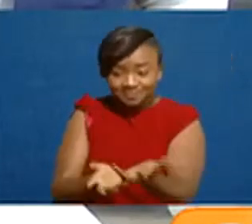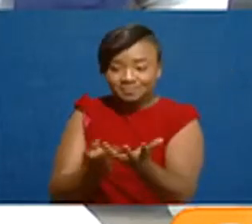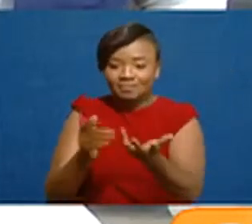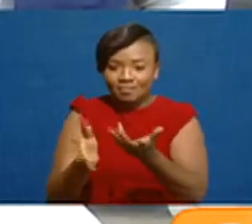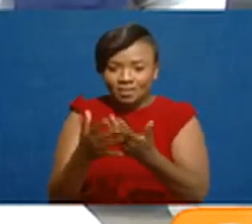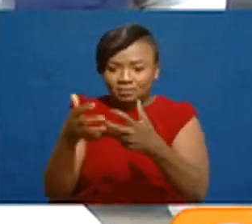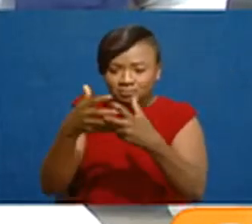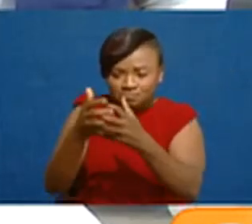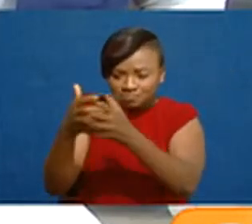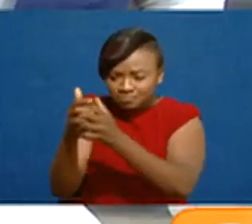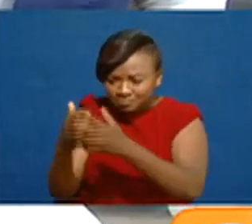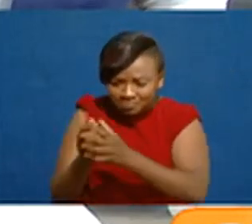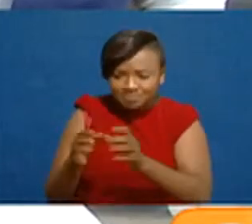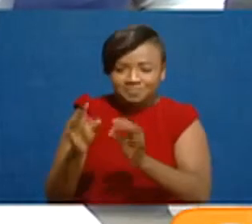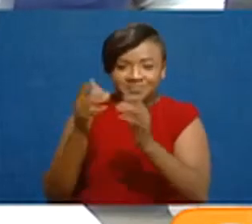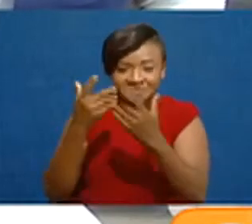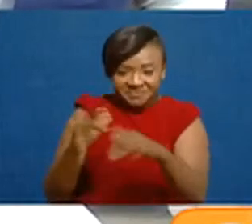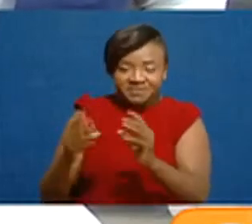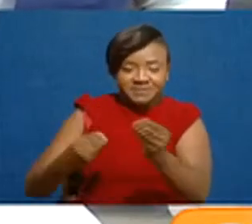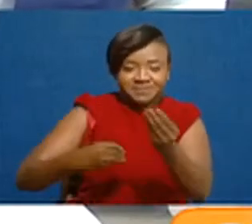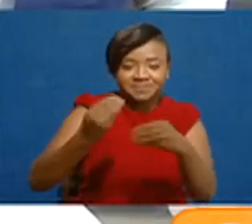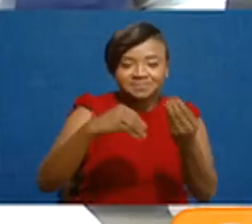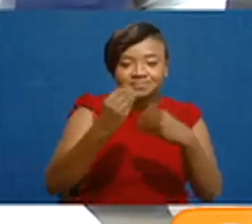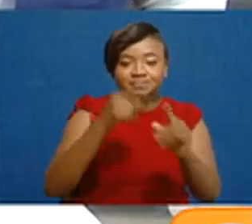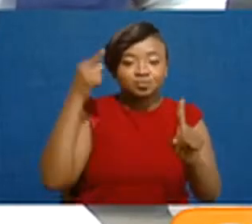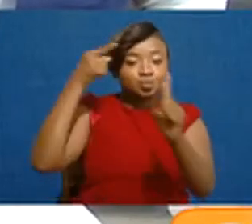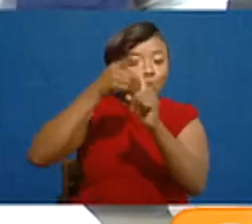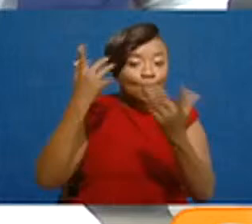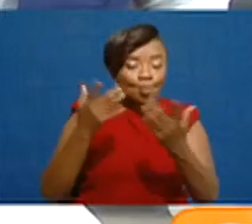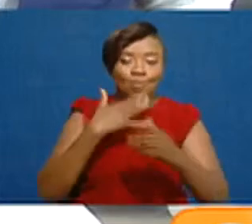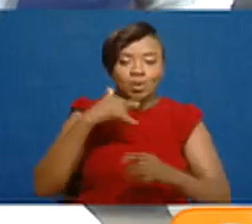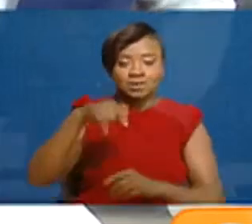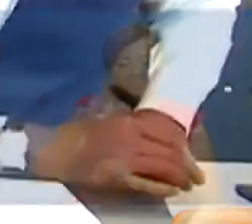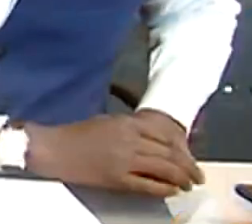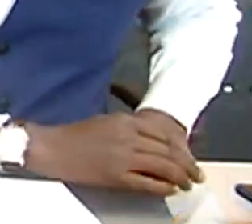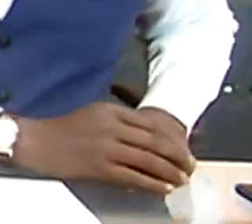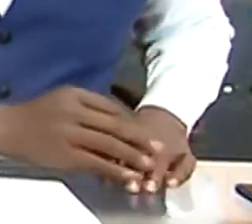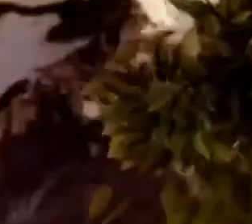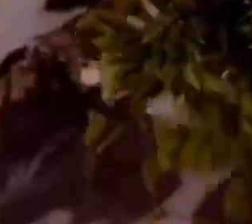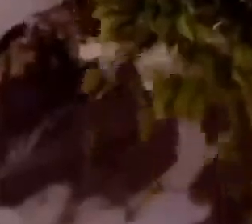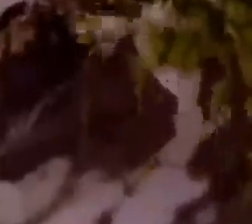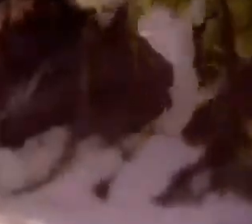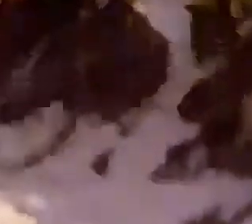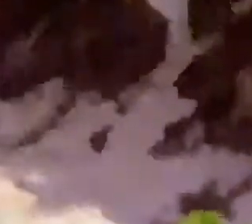Kenya gears towards a green energy transition. Take a listen.